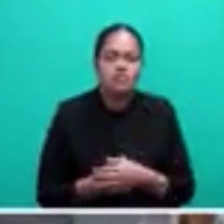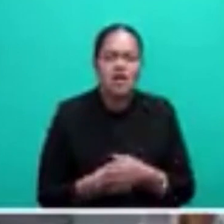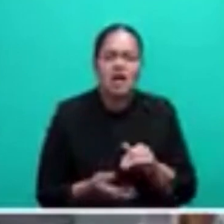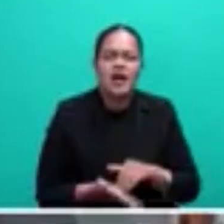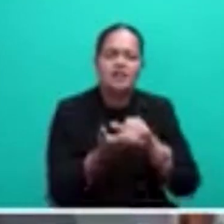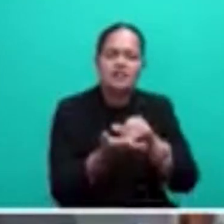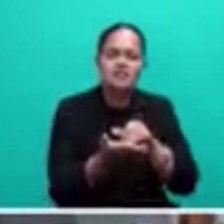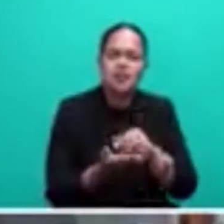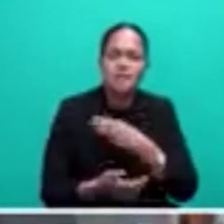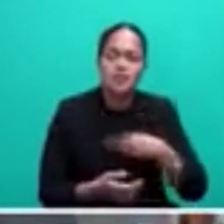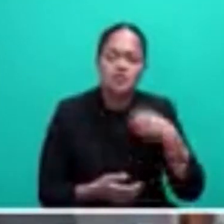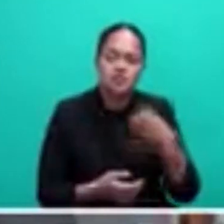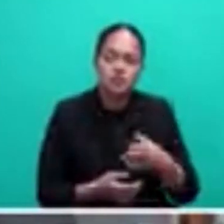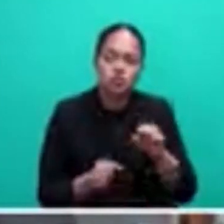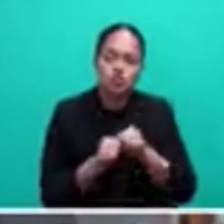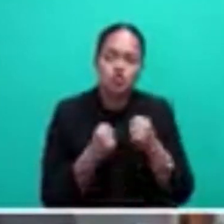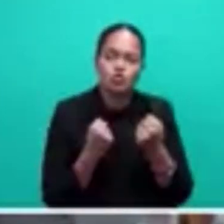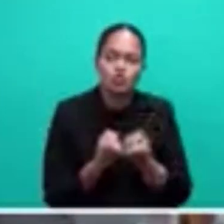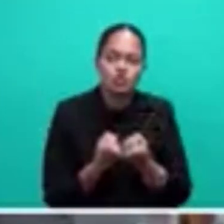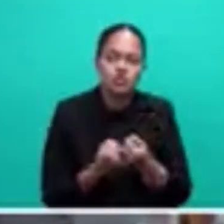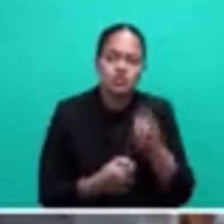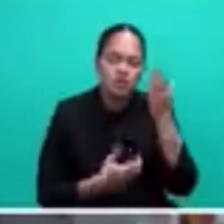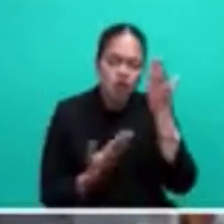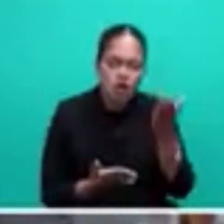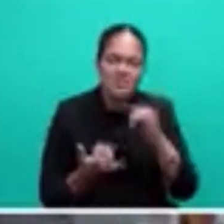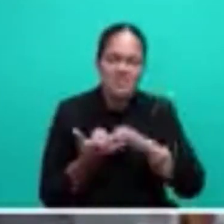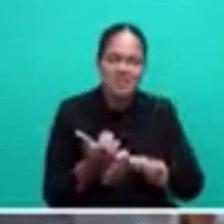for Women, Children and Social Protection, Honourable